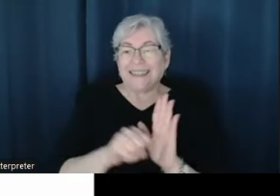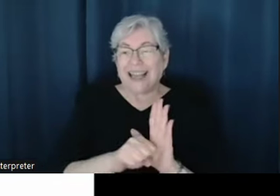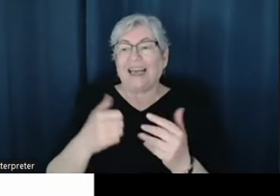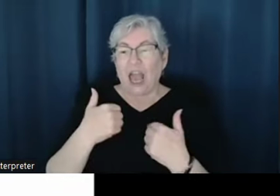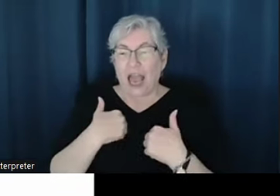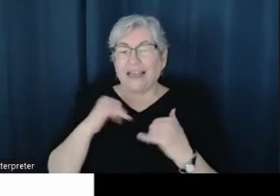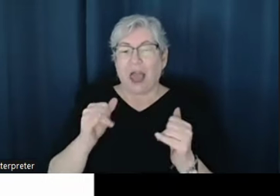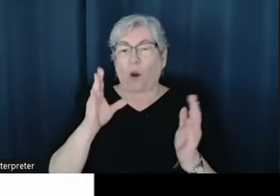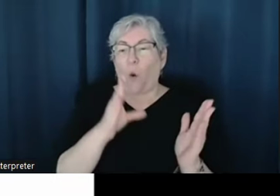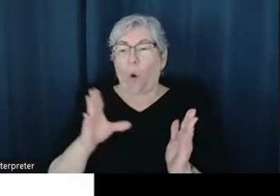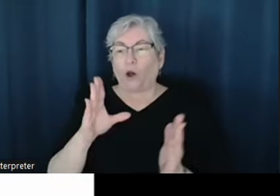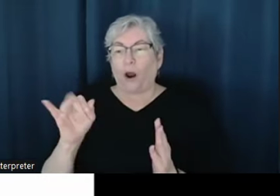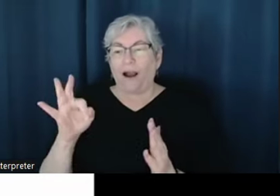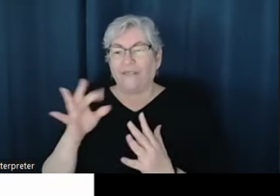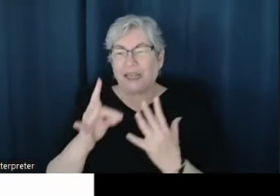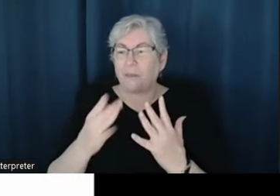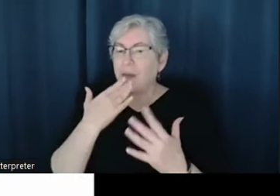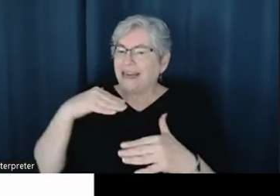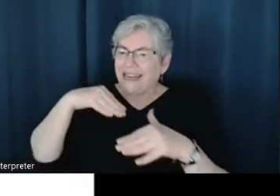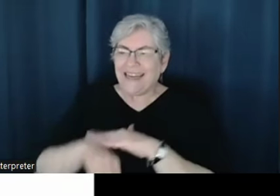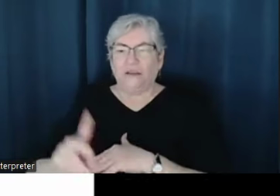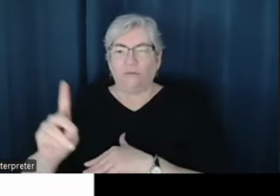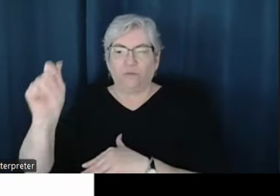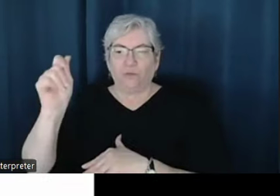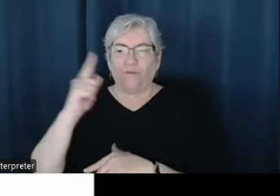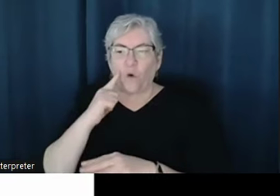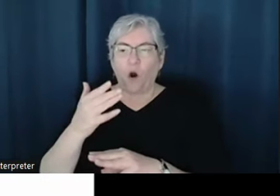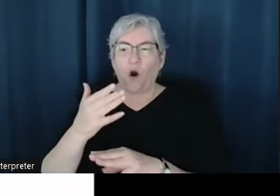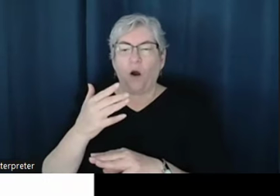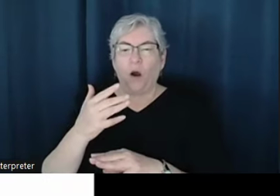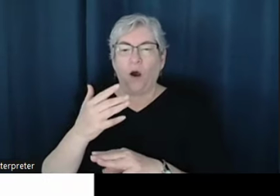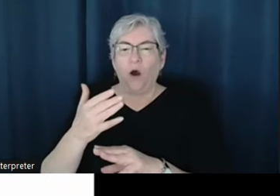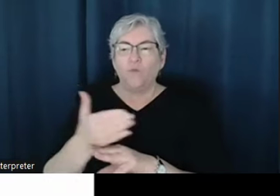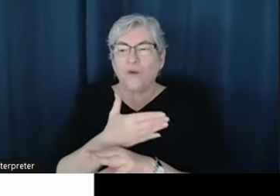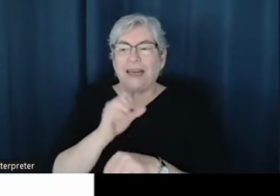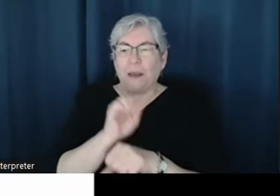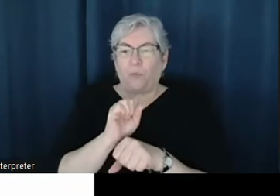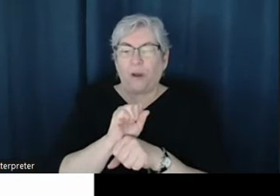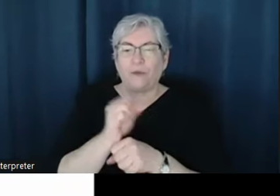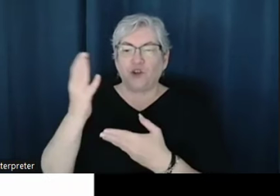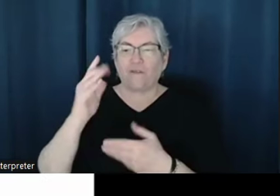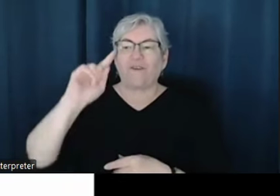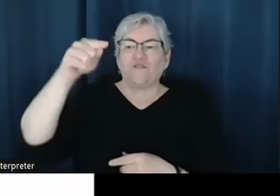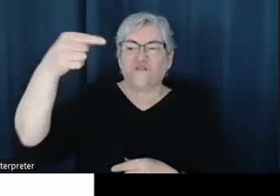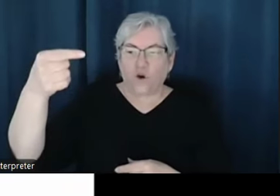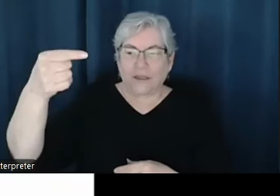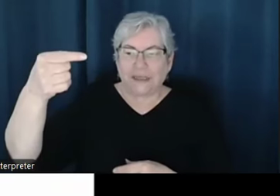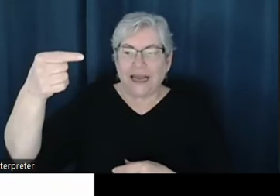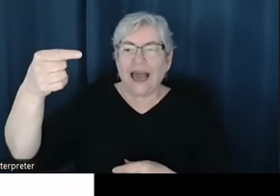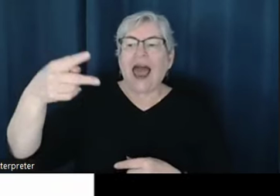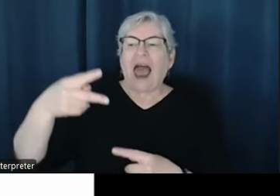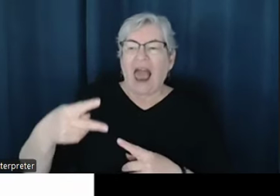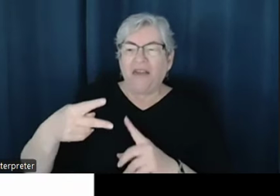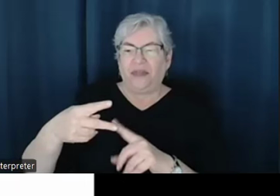of selection, get your foot in the door for the pre-employment transition services first, then apply for the